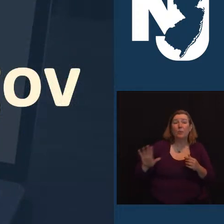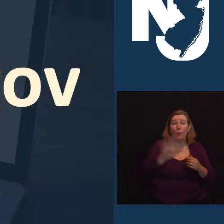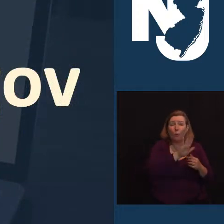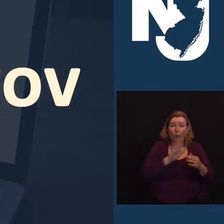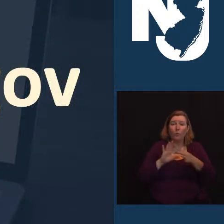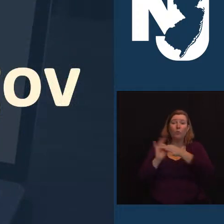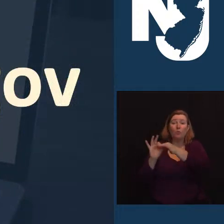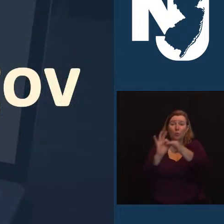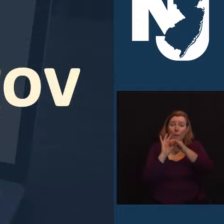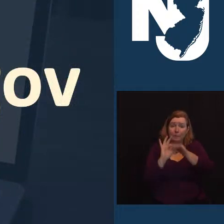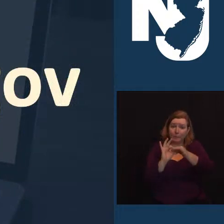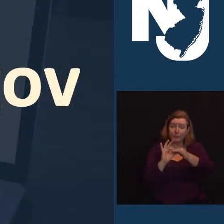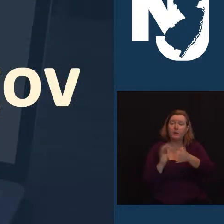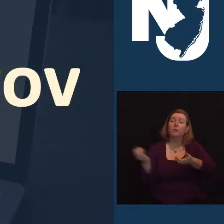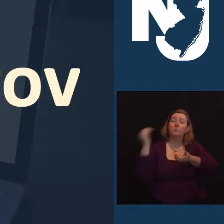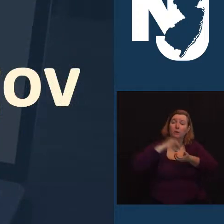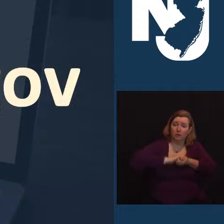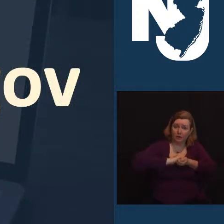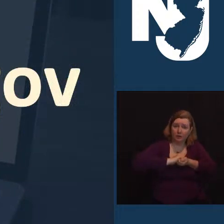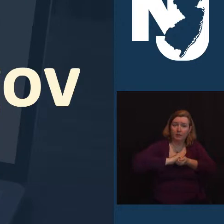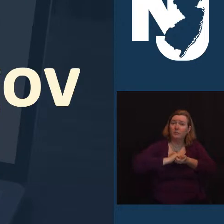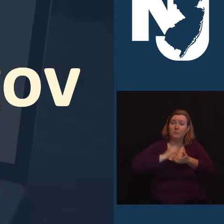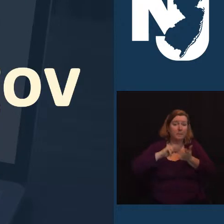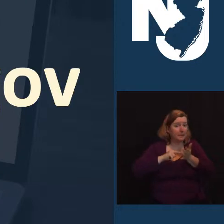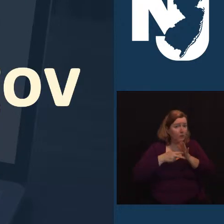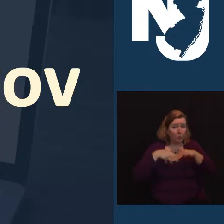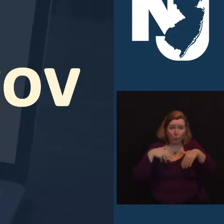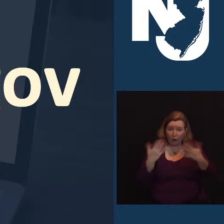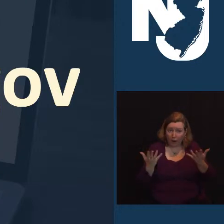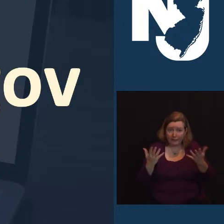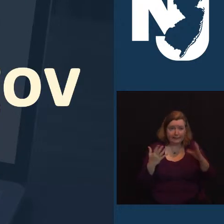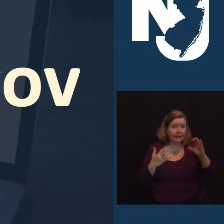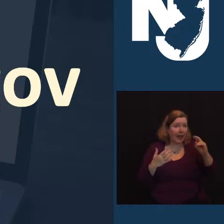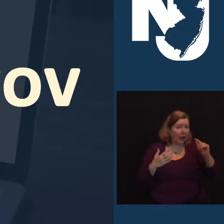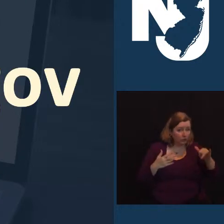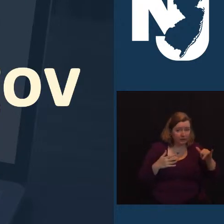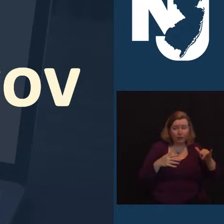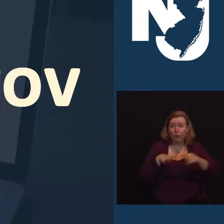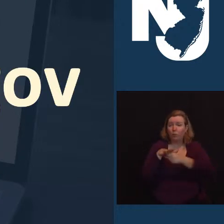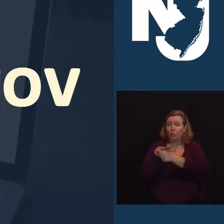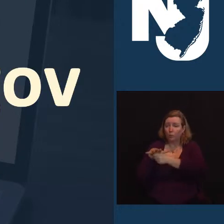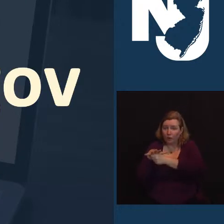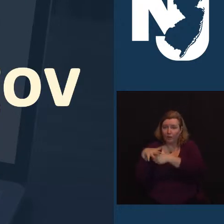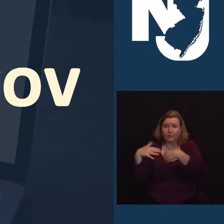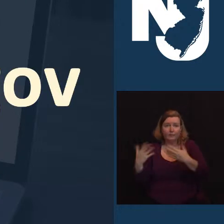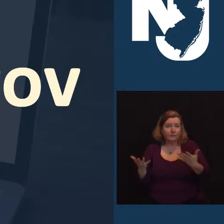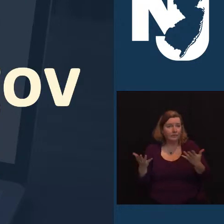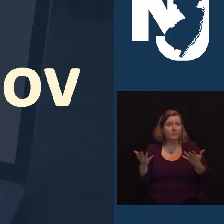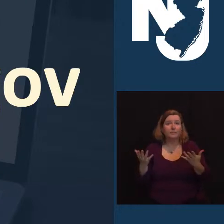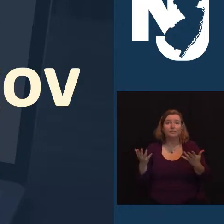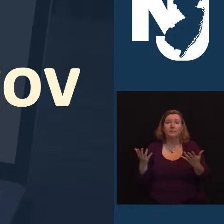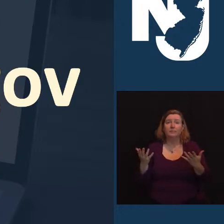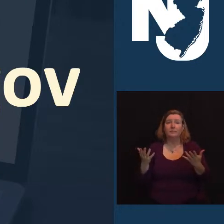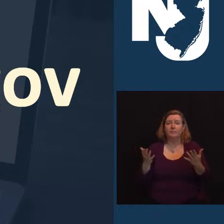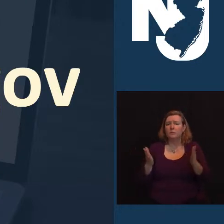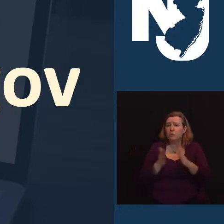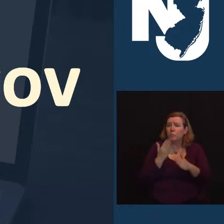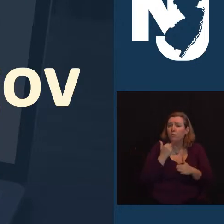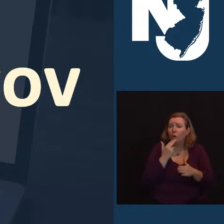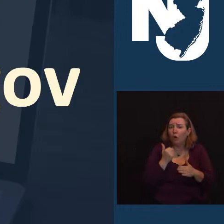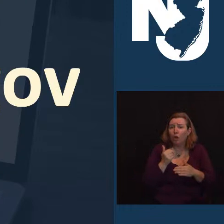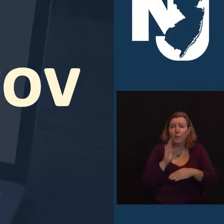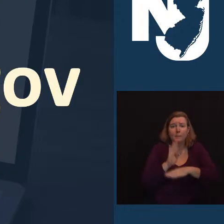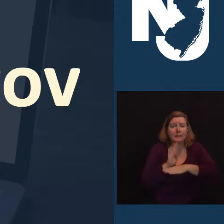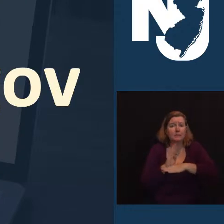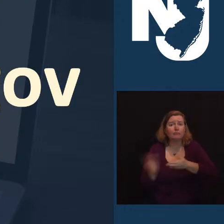it's partnerships with county and local officials to support their vaccine efforts, partnerships with our small businesses and small business